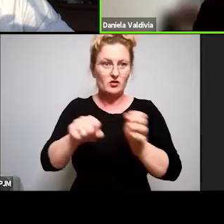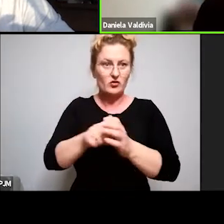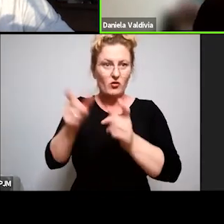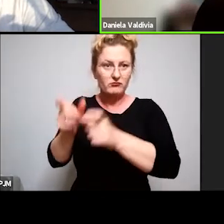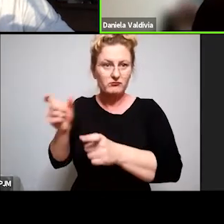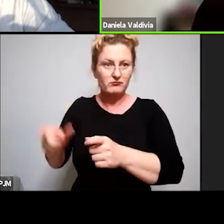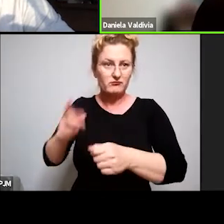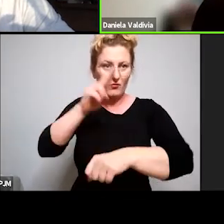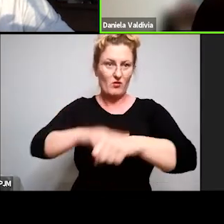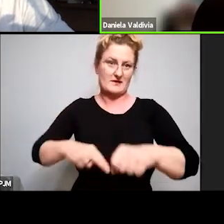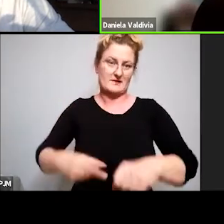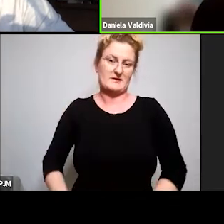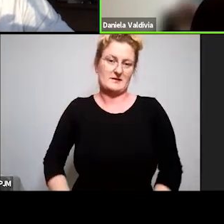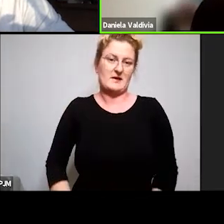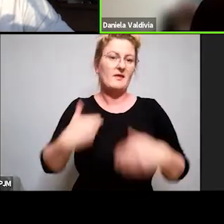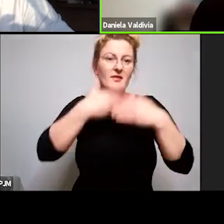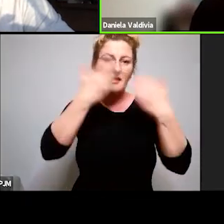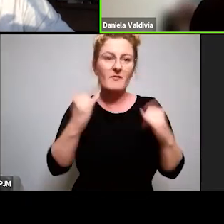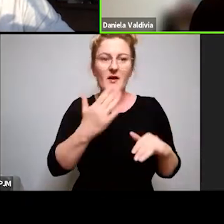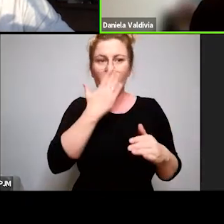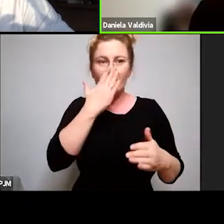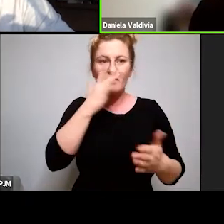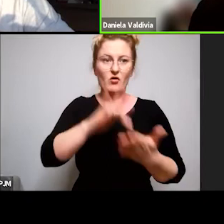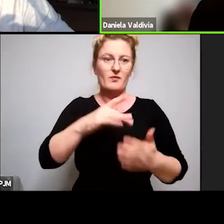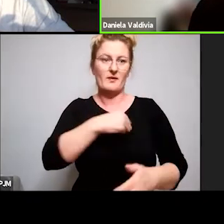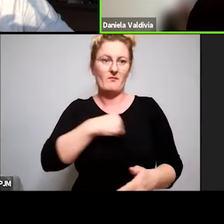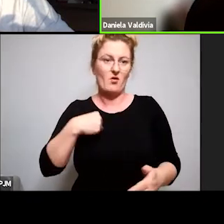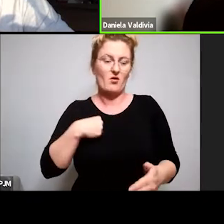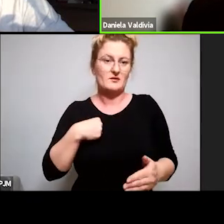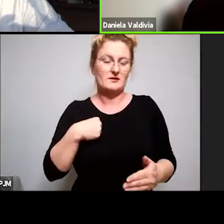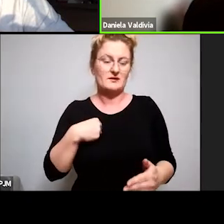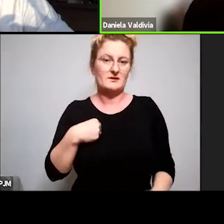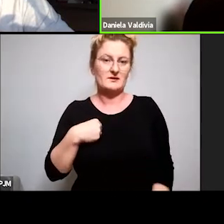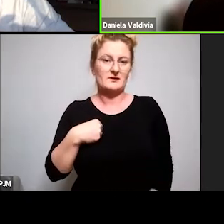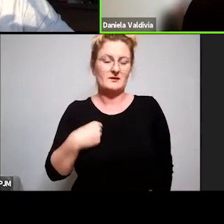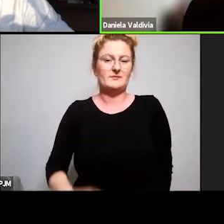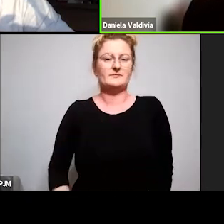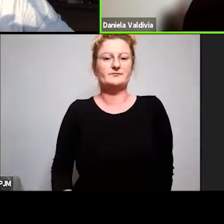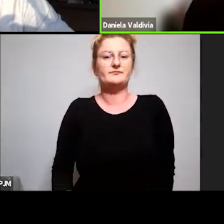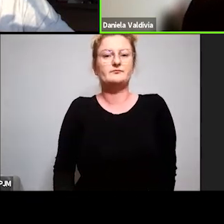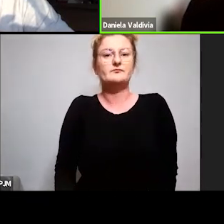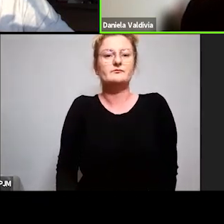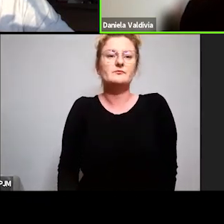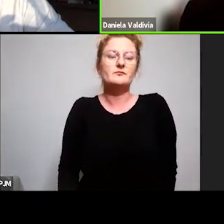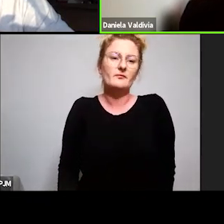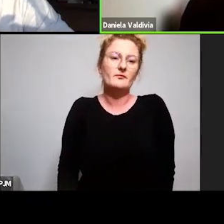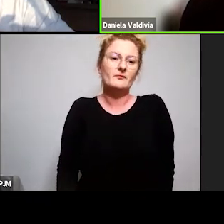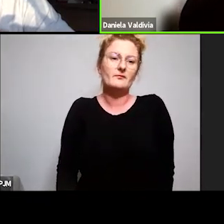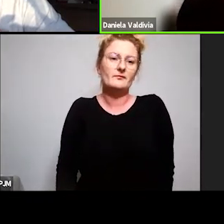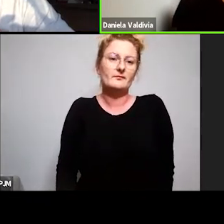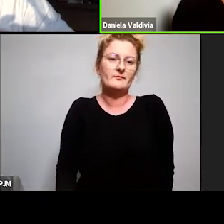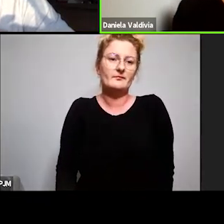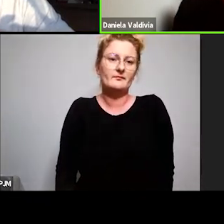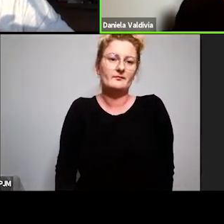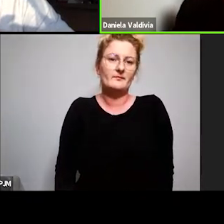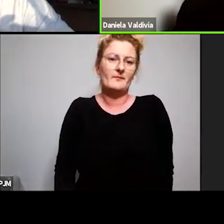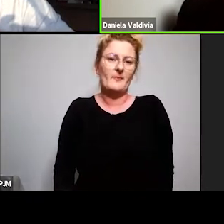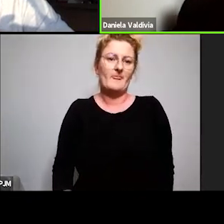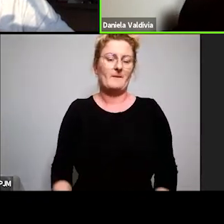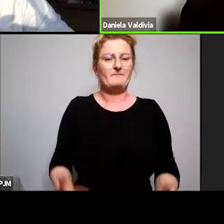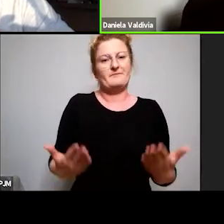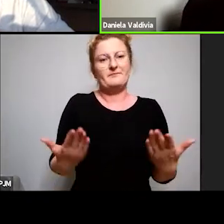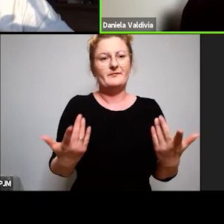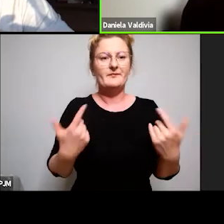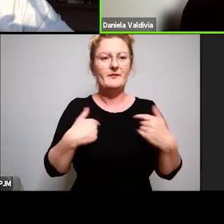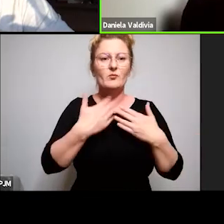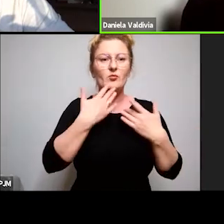wouldn't say the police takes this topic as like shallow or